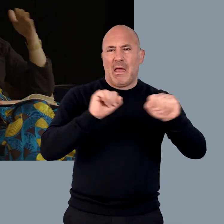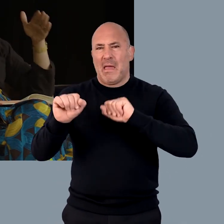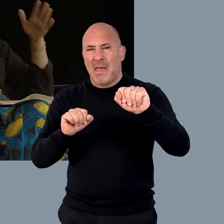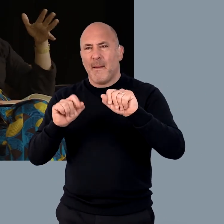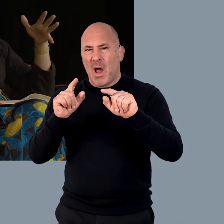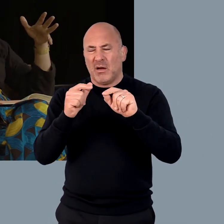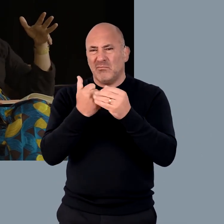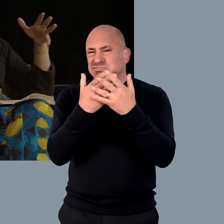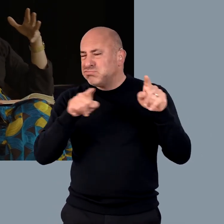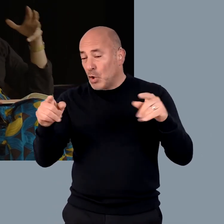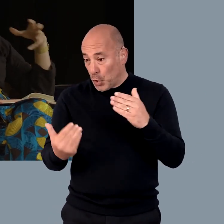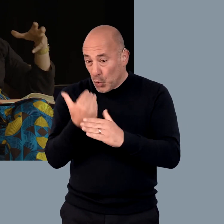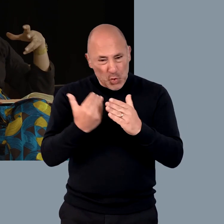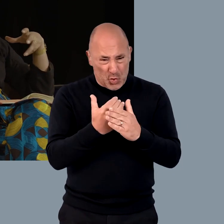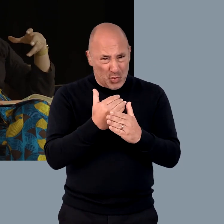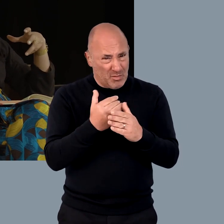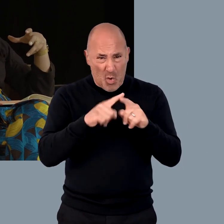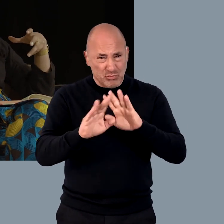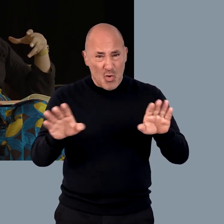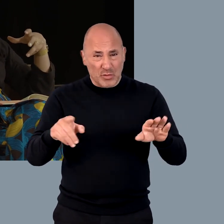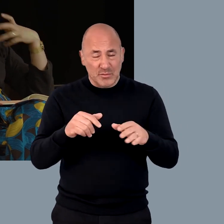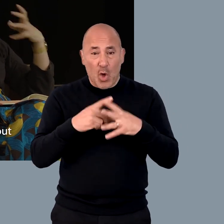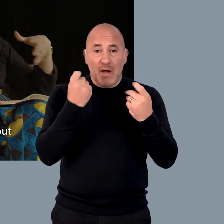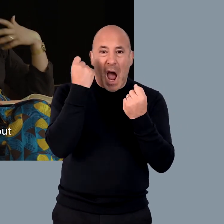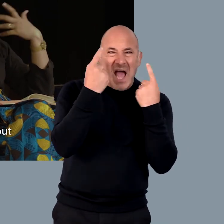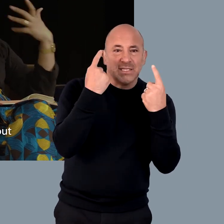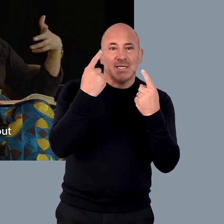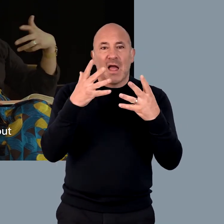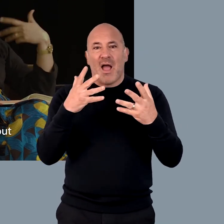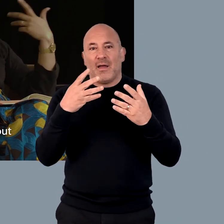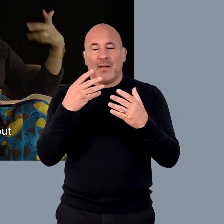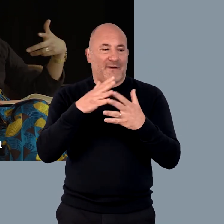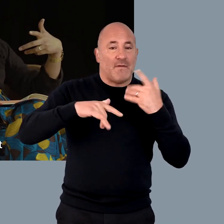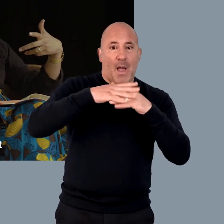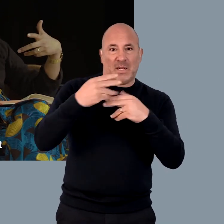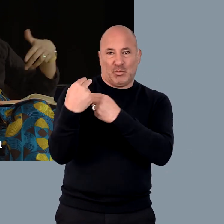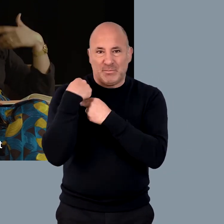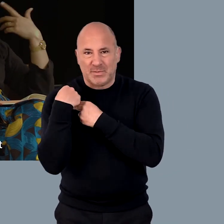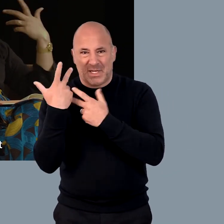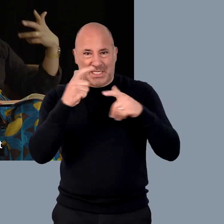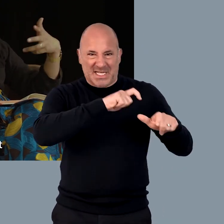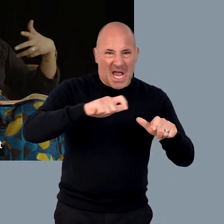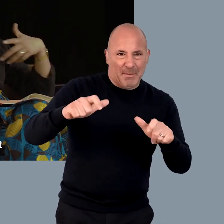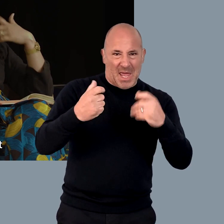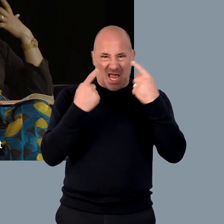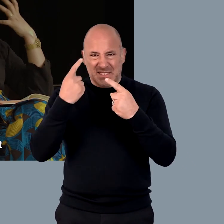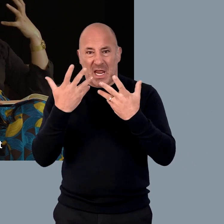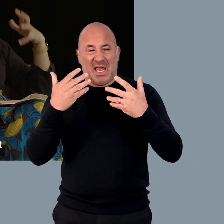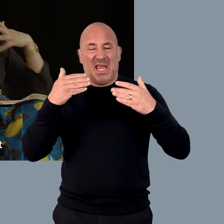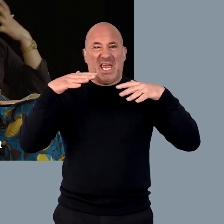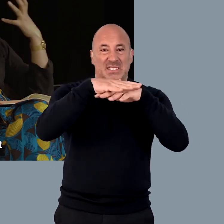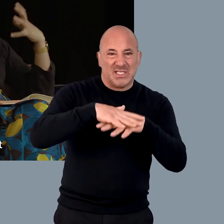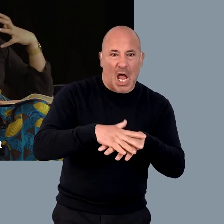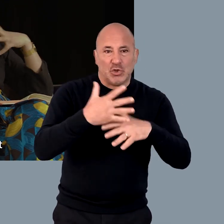directions, but also that a lot of things aren't new. A lot of the concepts that we're talking about around environmental responsibility and sustainability,